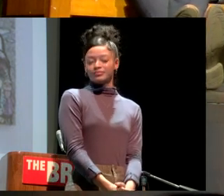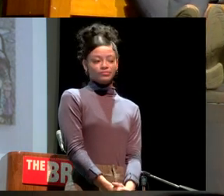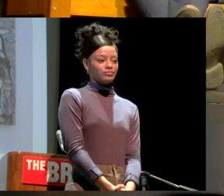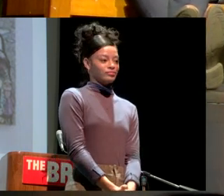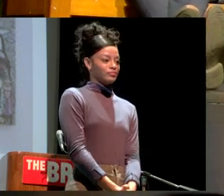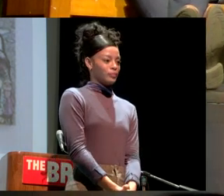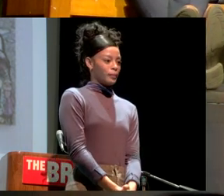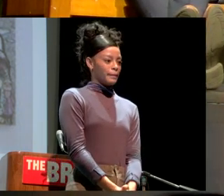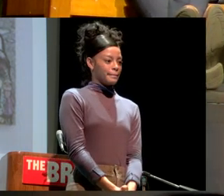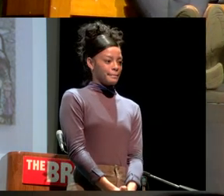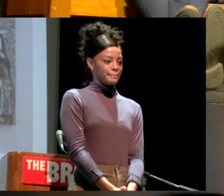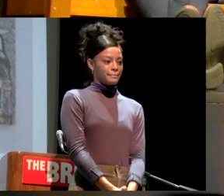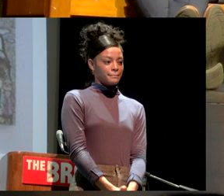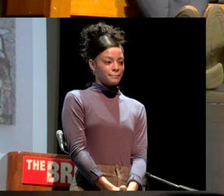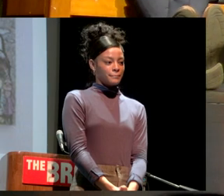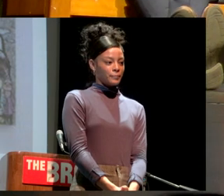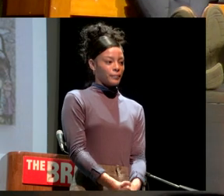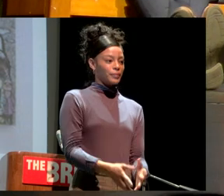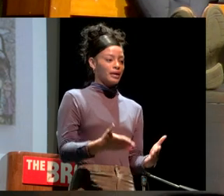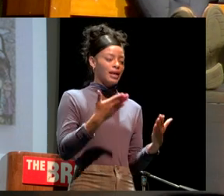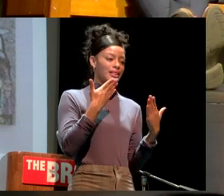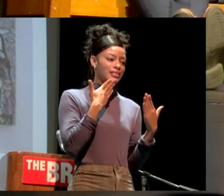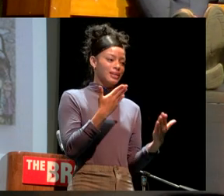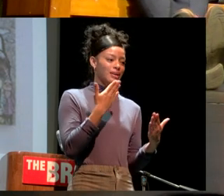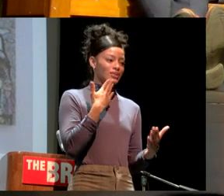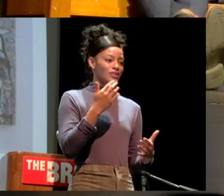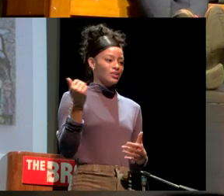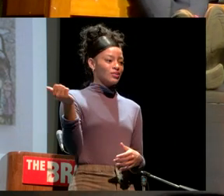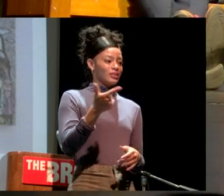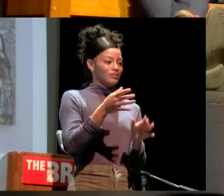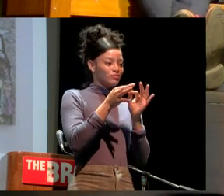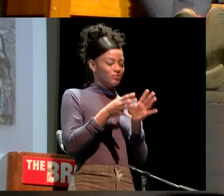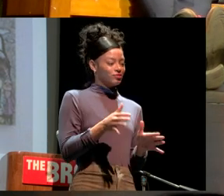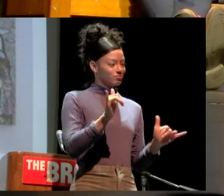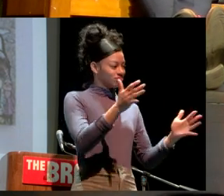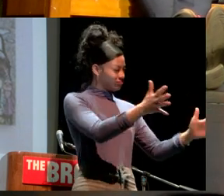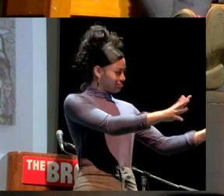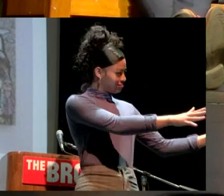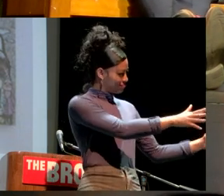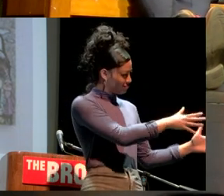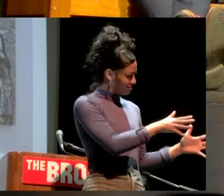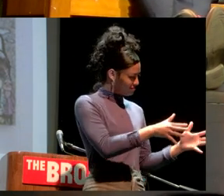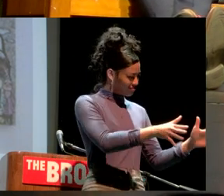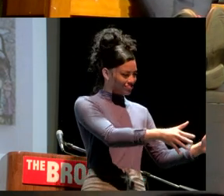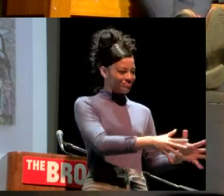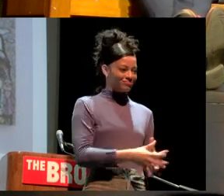And thank you very much, Yuko, for joining us.